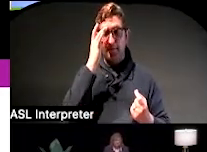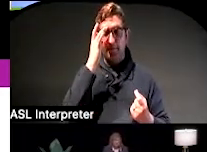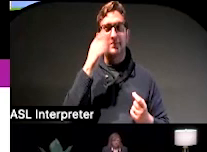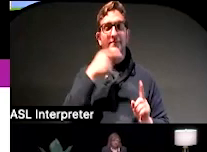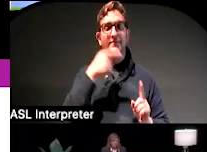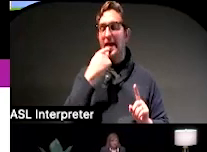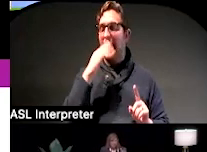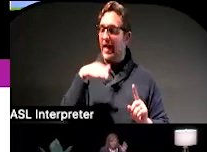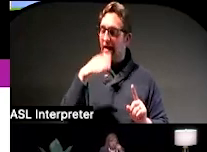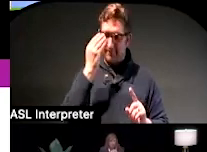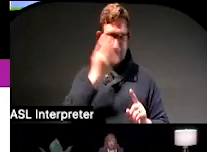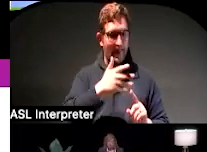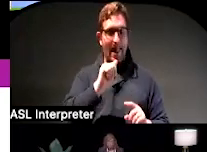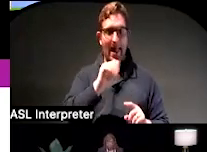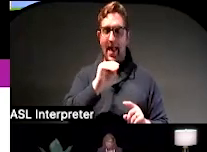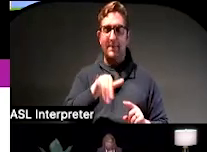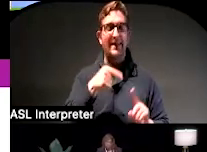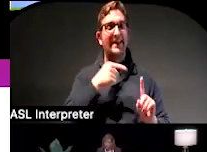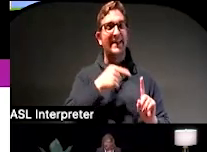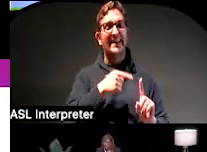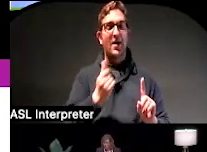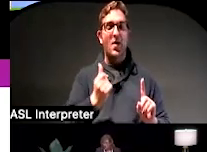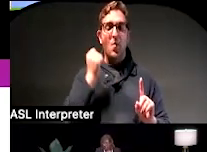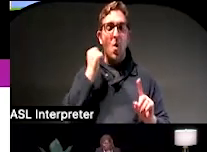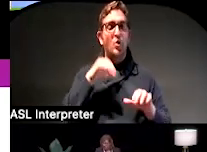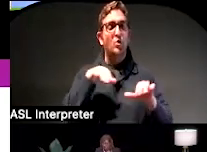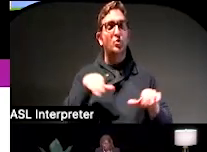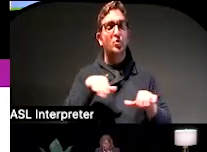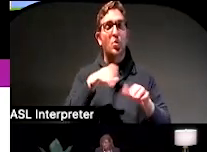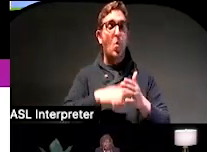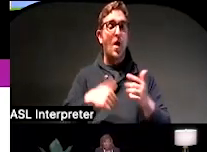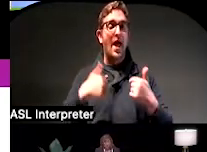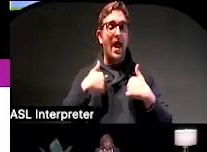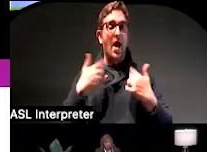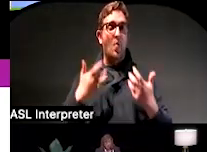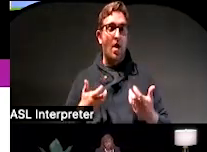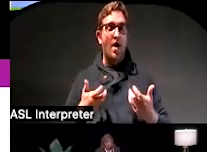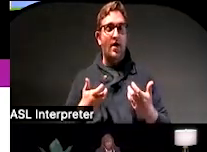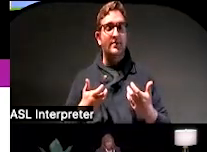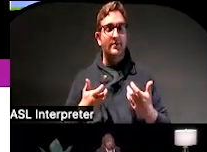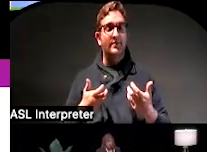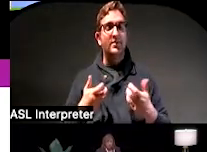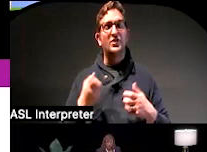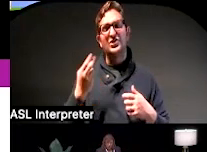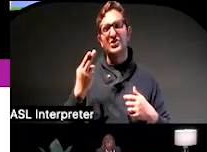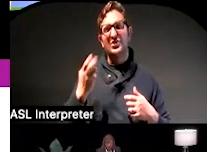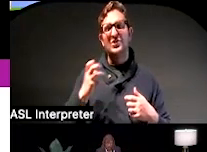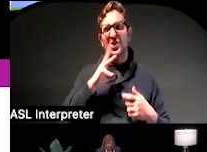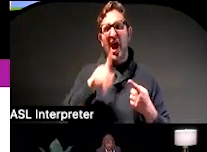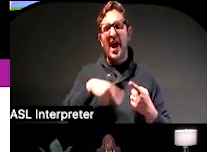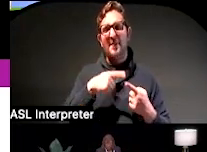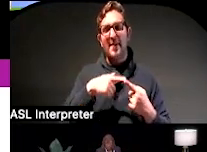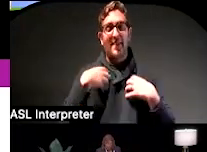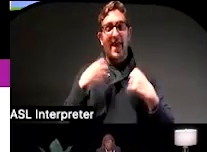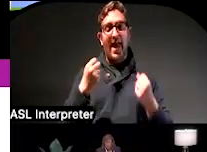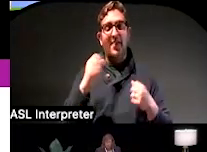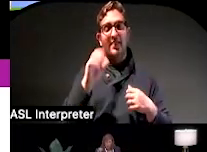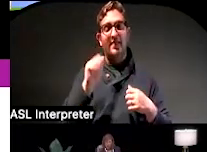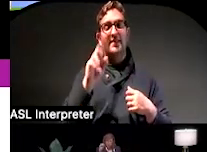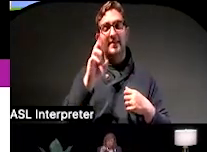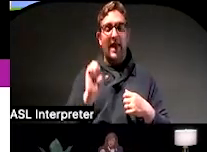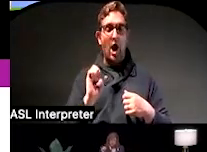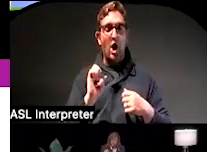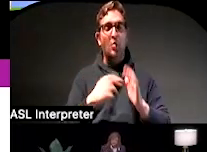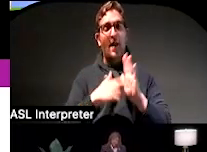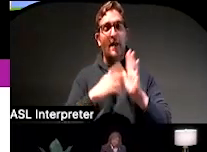Amy, he won't do what I want. Now, she was talking about her healthcare agent. She